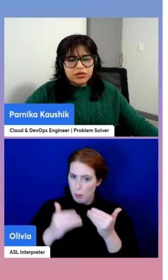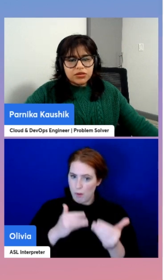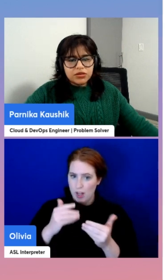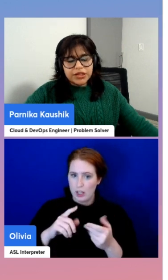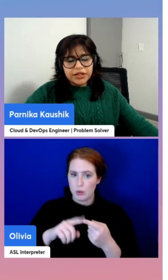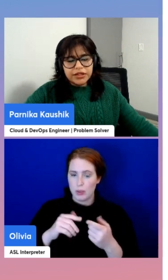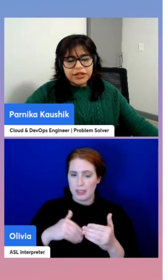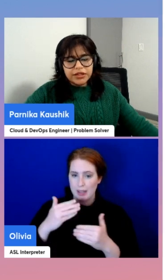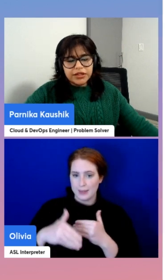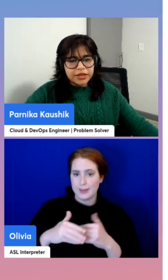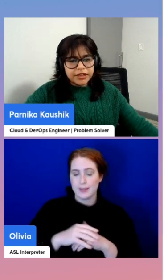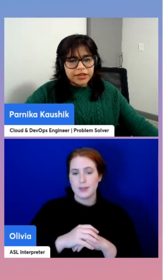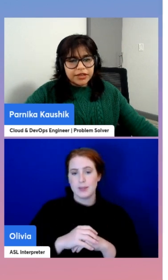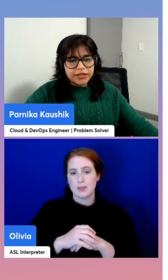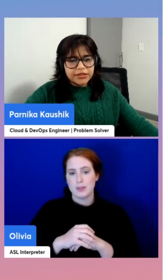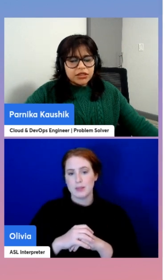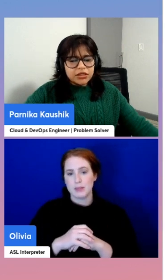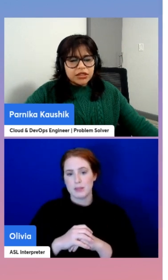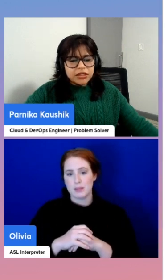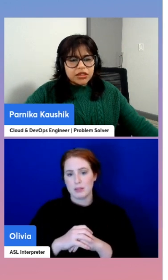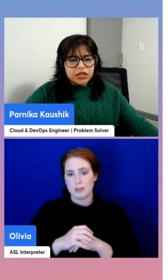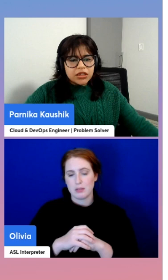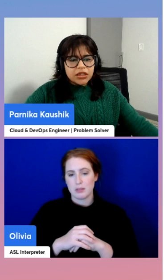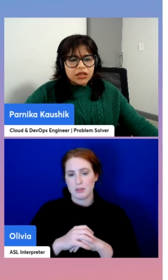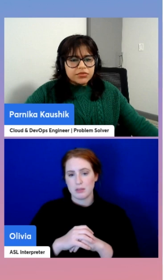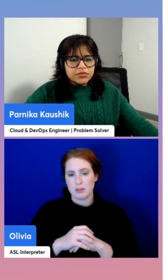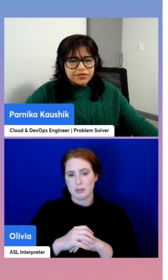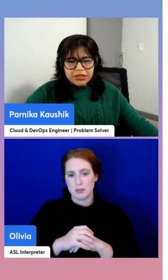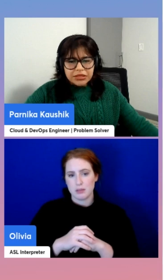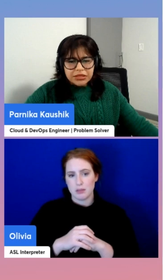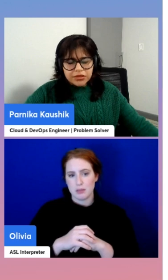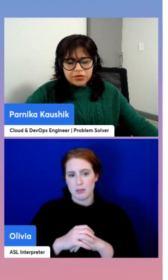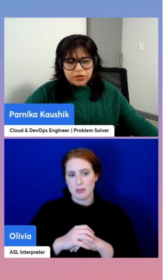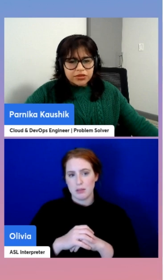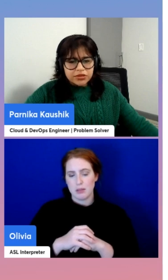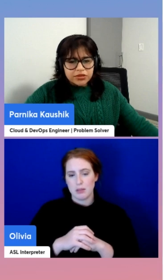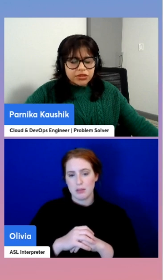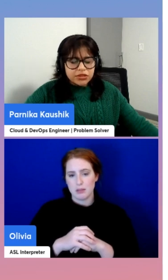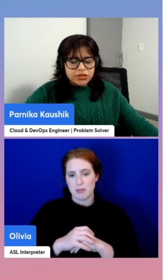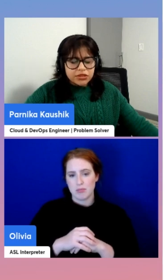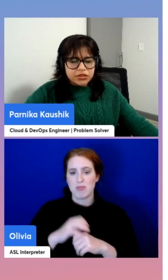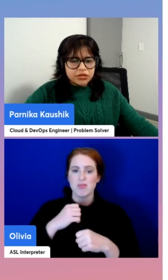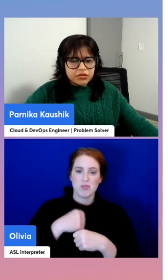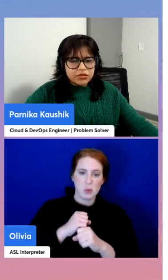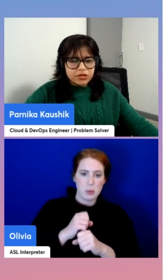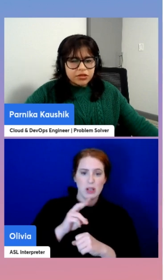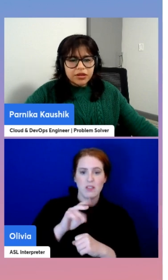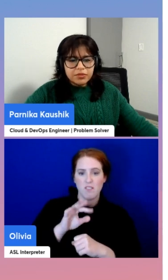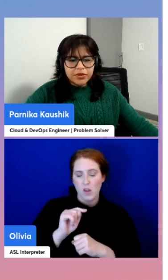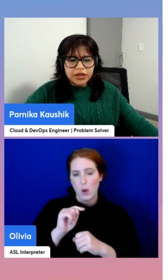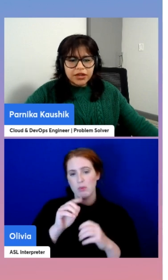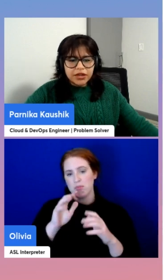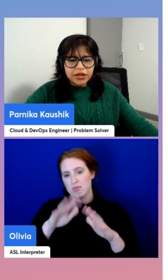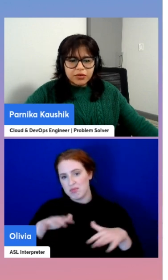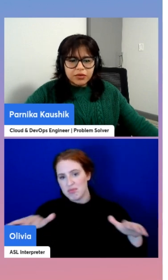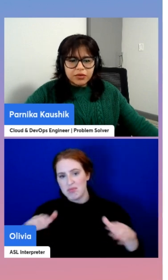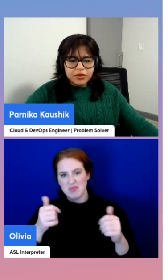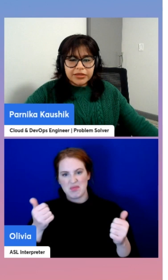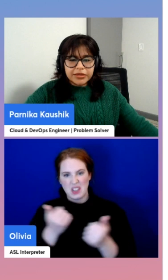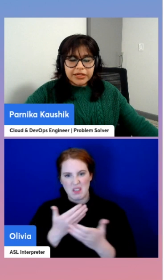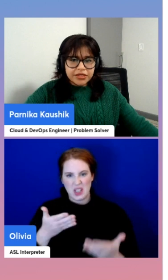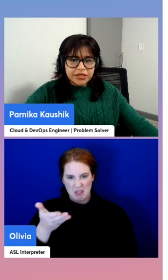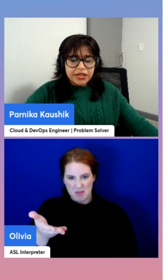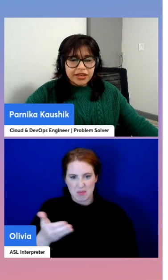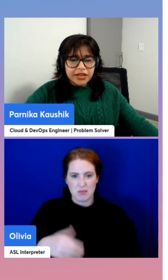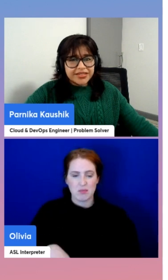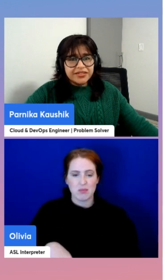auto unseal with AWS KMS. It creates a VPC, it creates the Vault instance. It's also got a Vault public